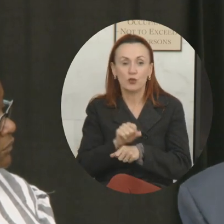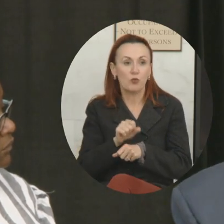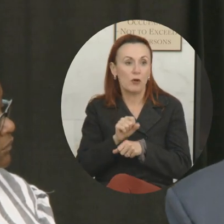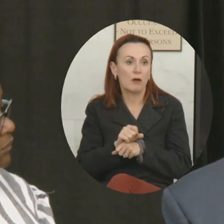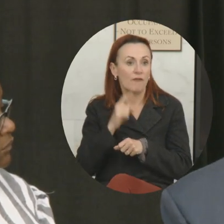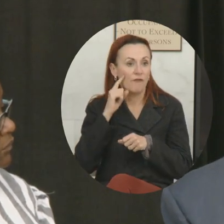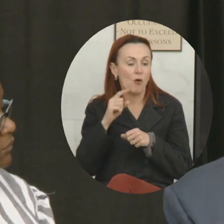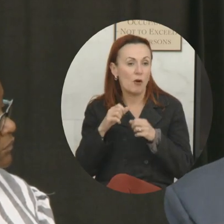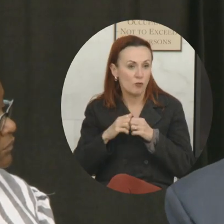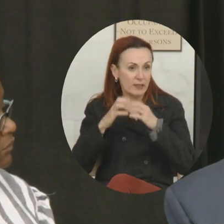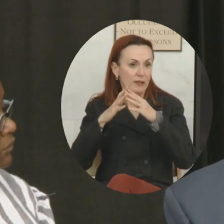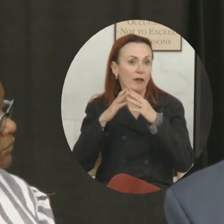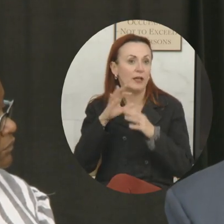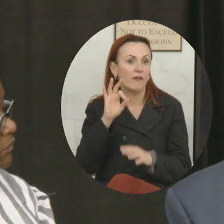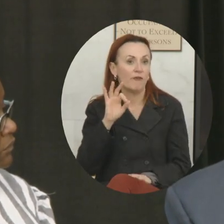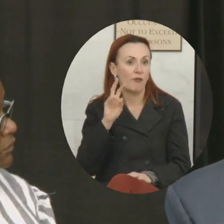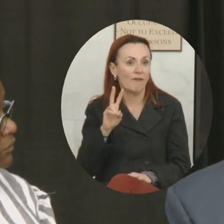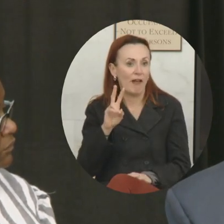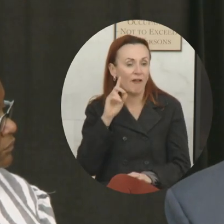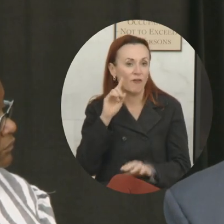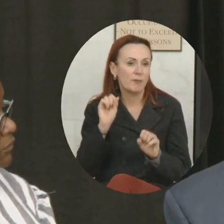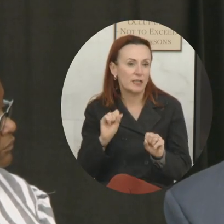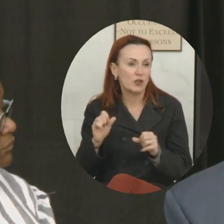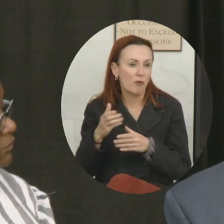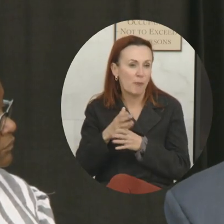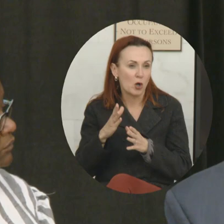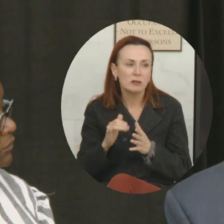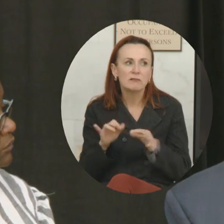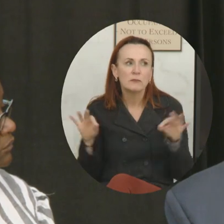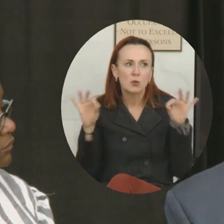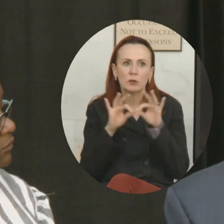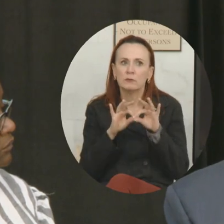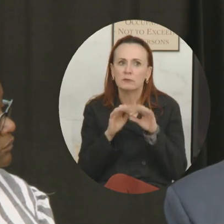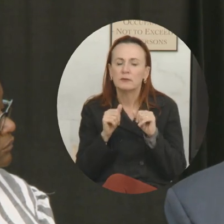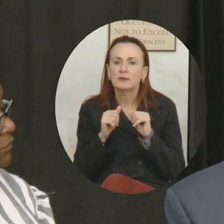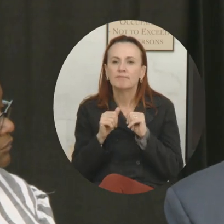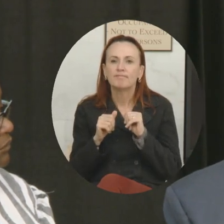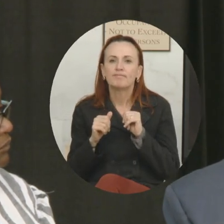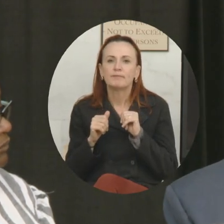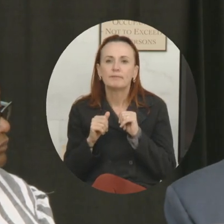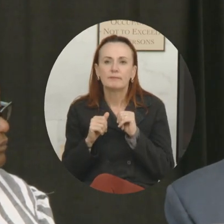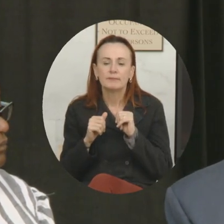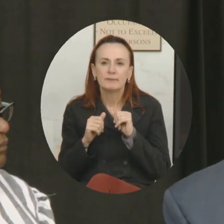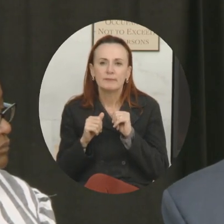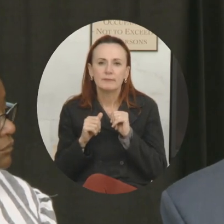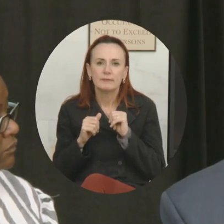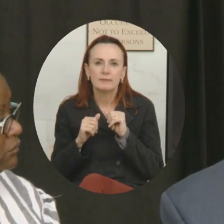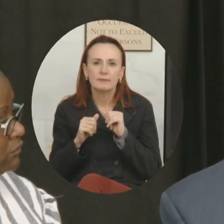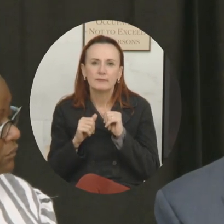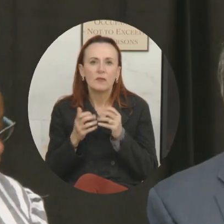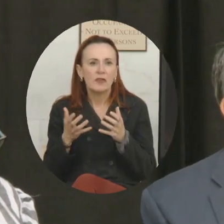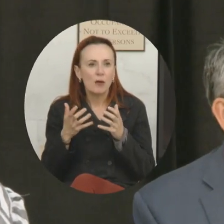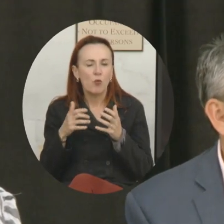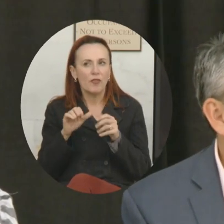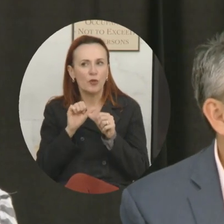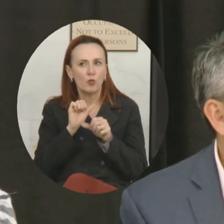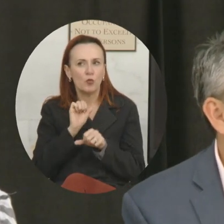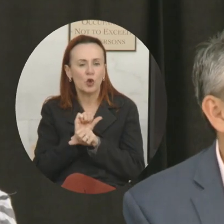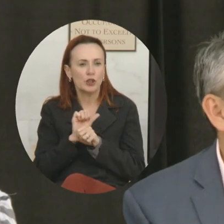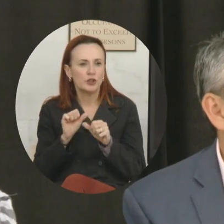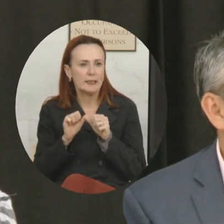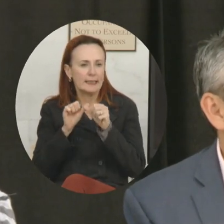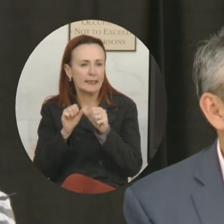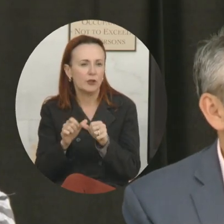potential partners or funders or whatever. So I think that's important, right? And they want this work to continue. It's important,